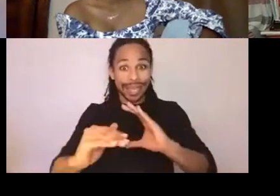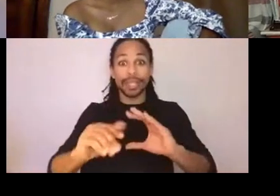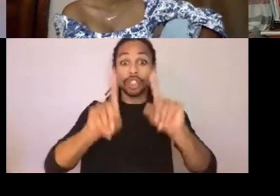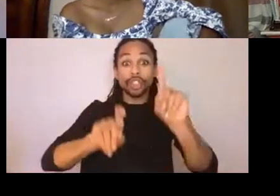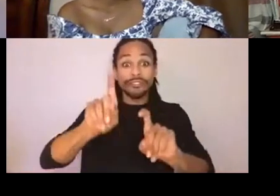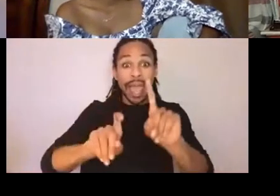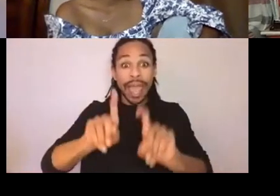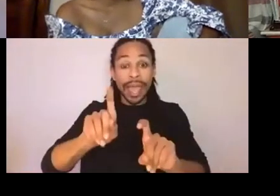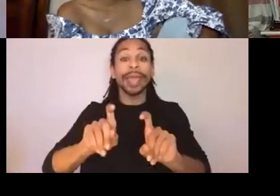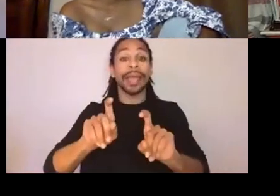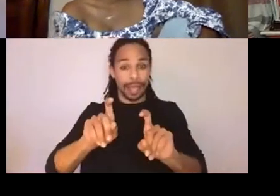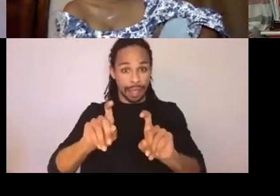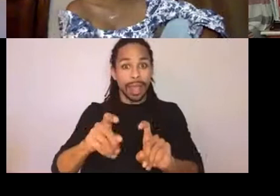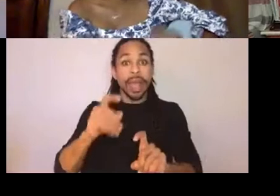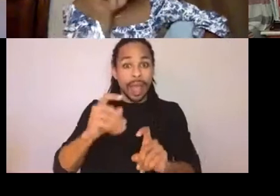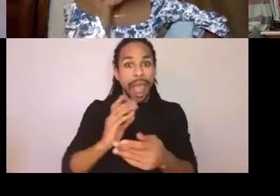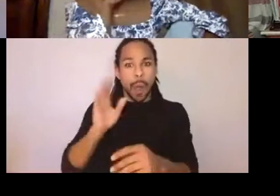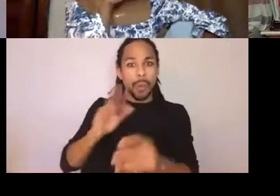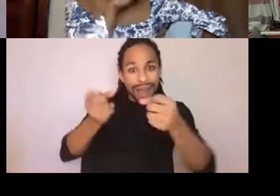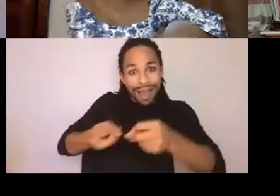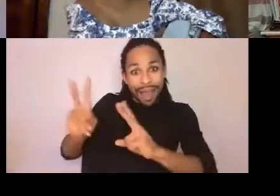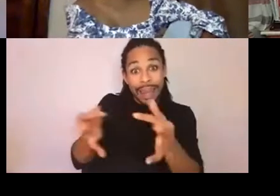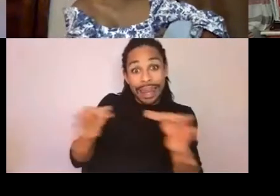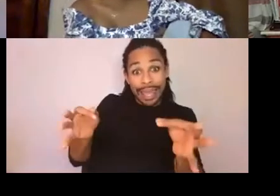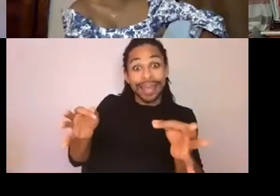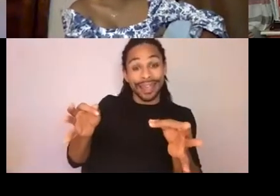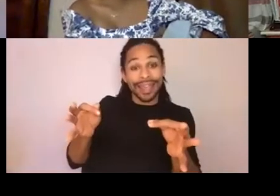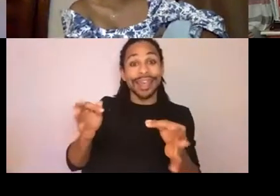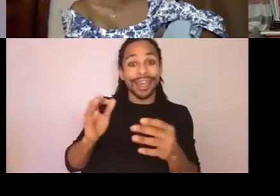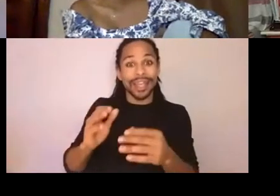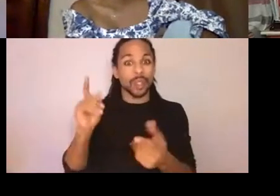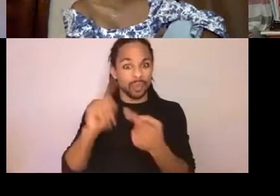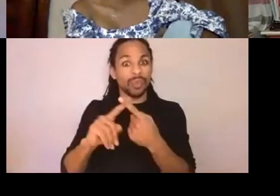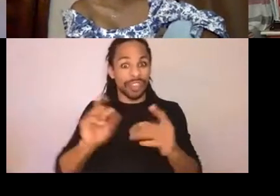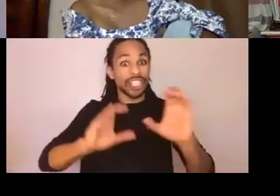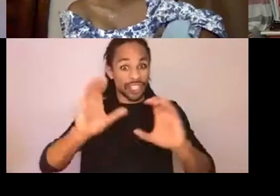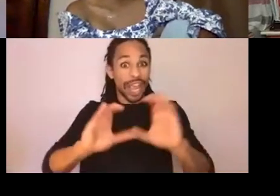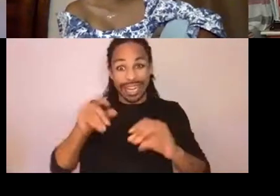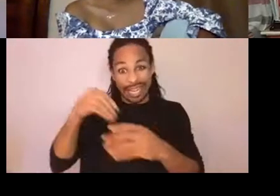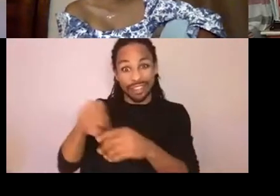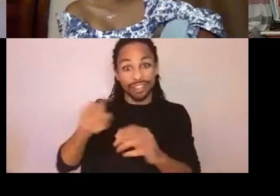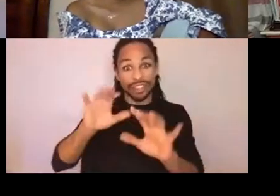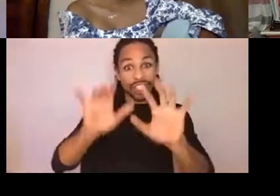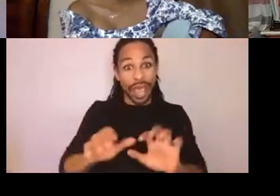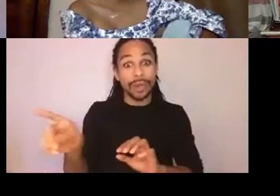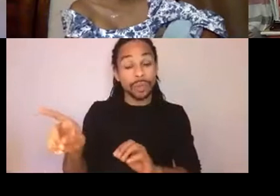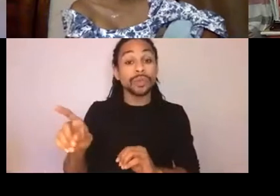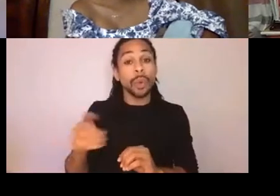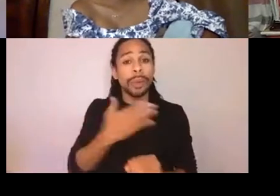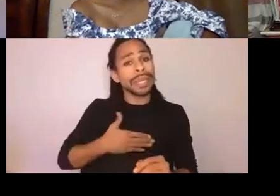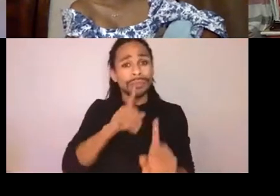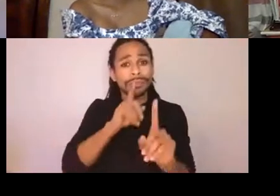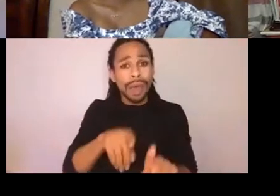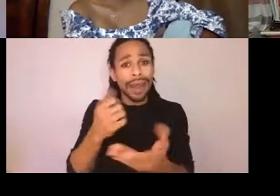as dropping the link to the survey in the chat. So please, please respond and help us understand what you'd